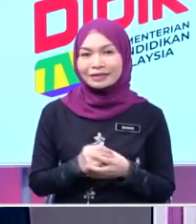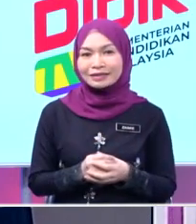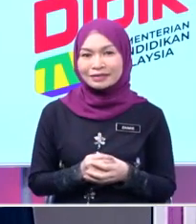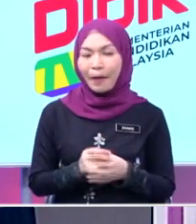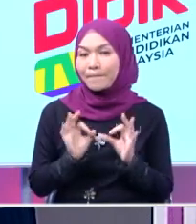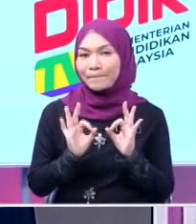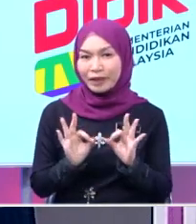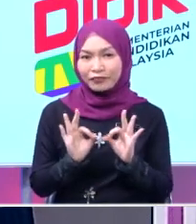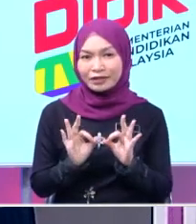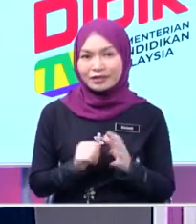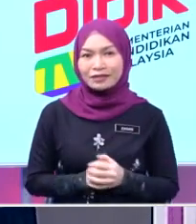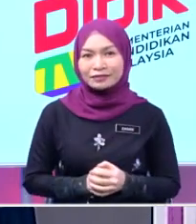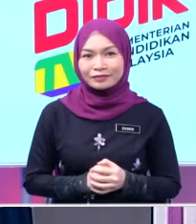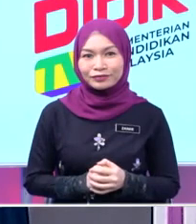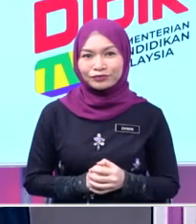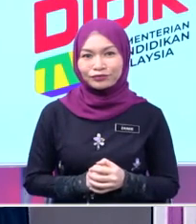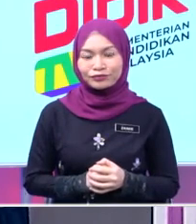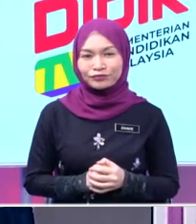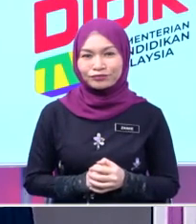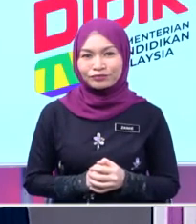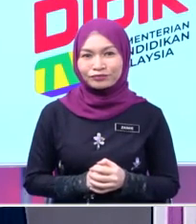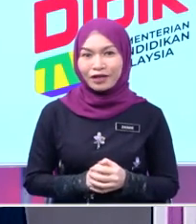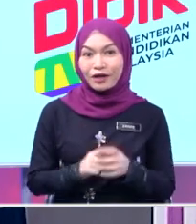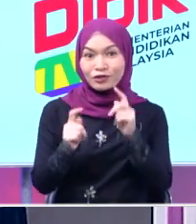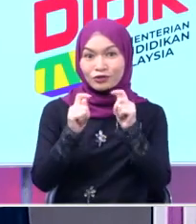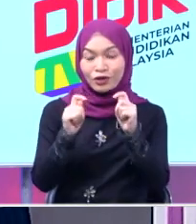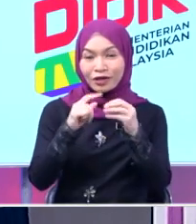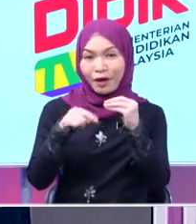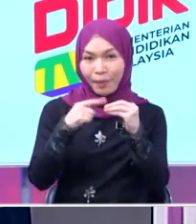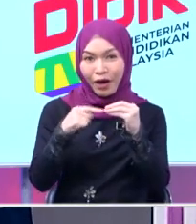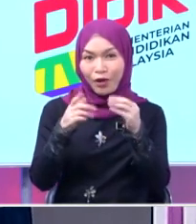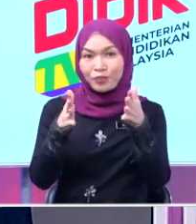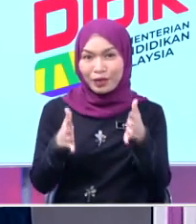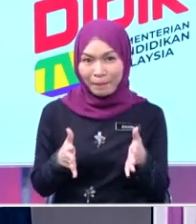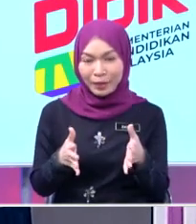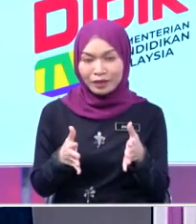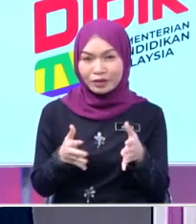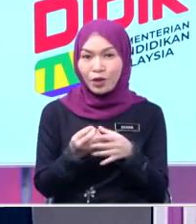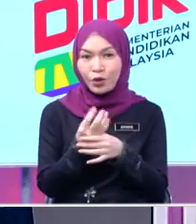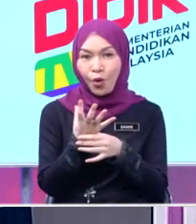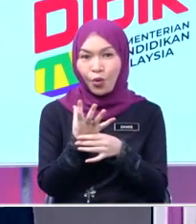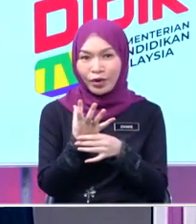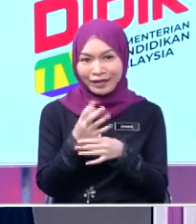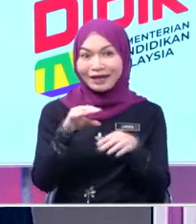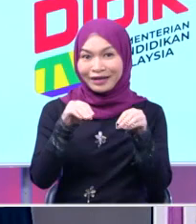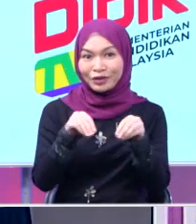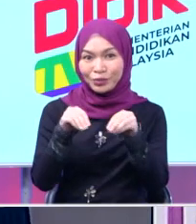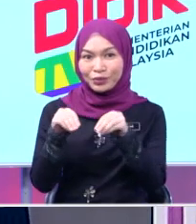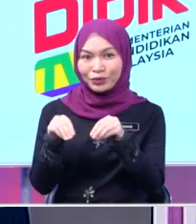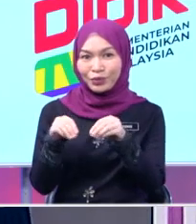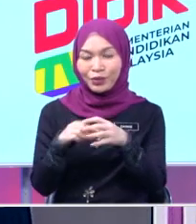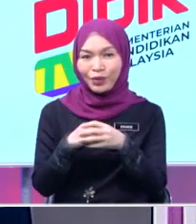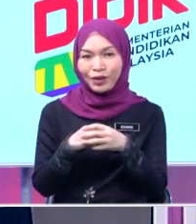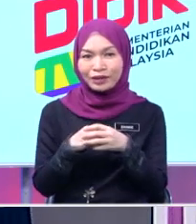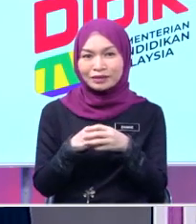the topic. So Okay. you're talking about people growing their own food and they have given their own personal ideas with